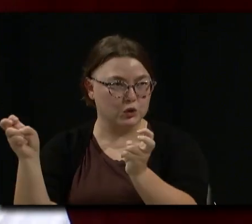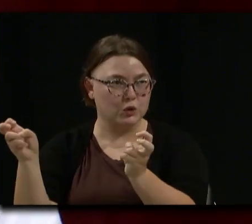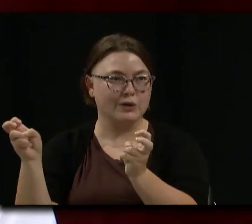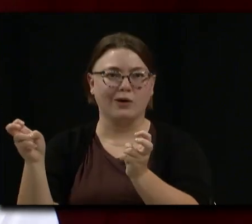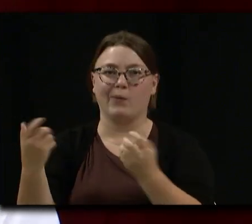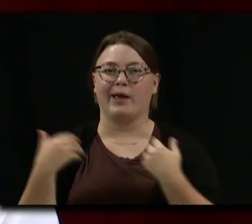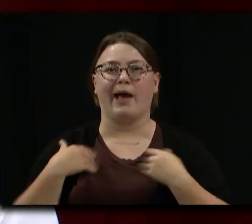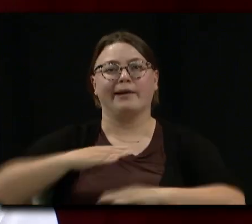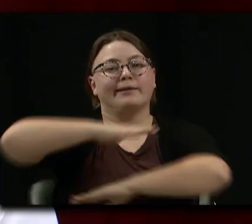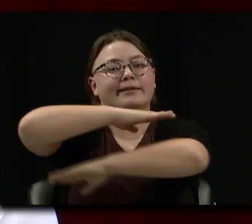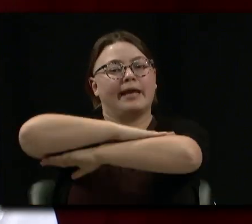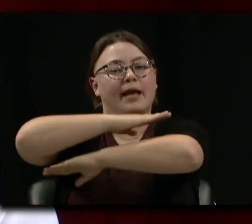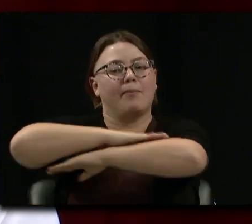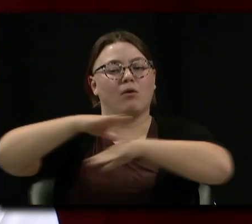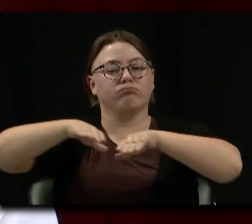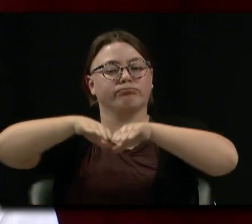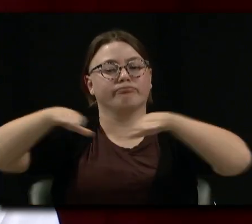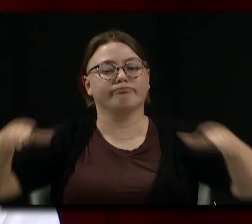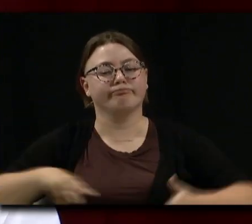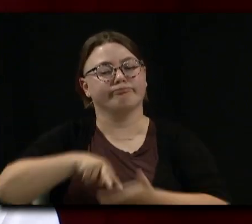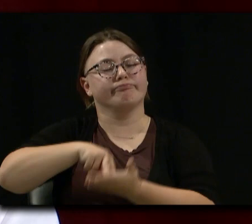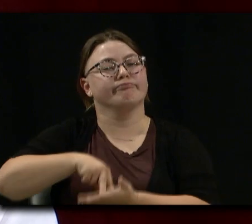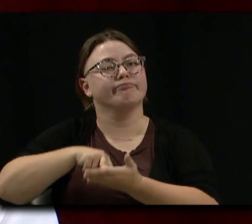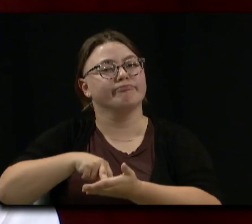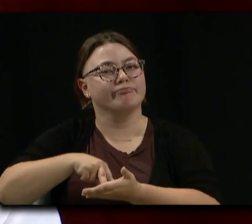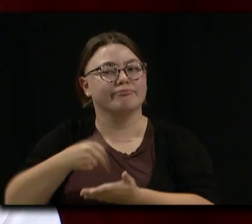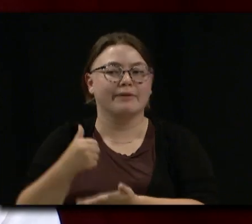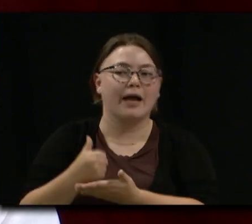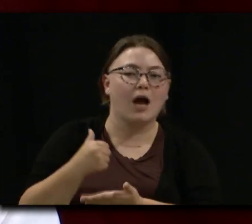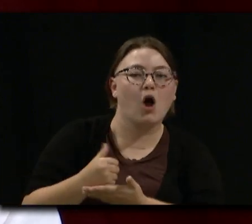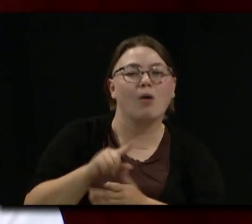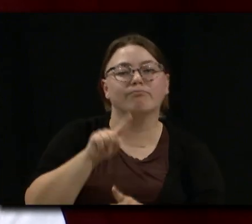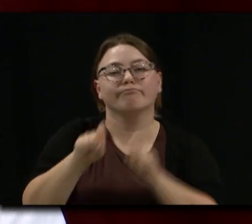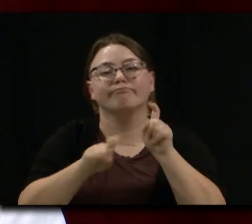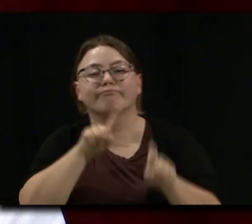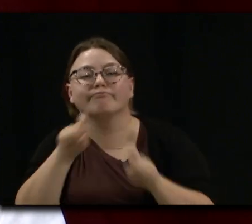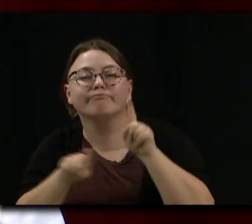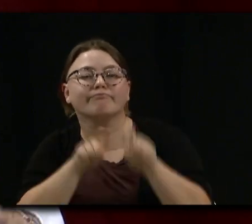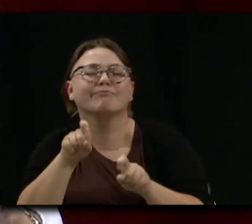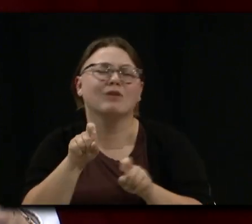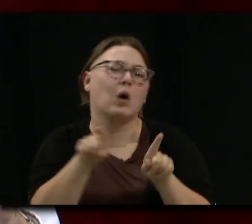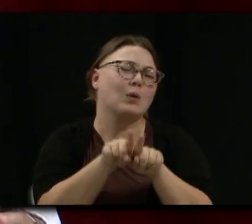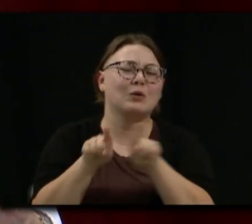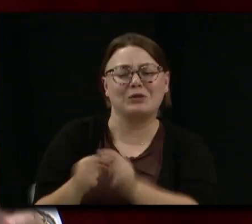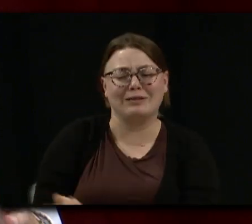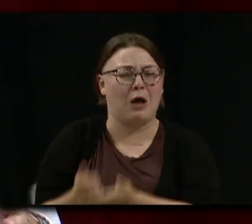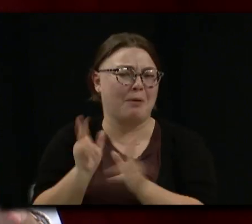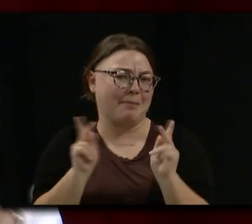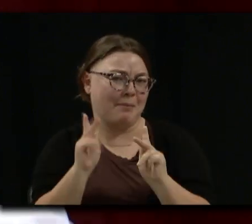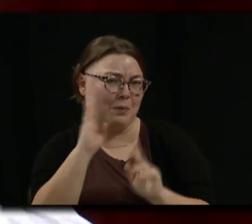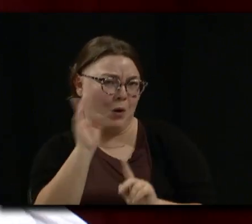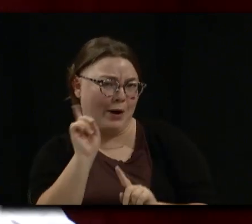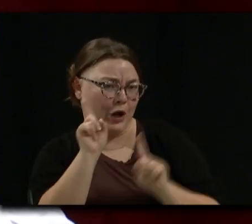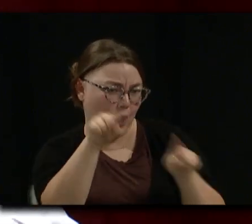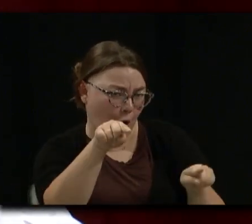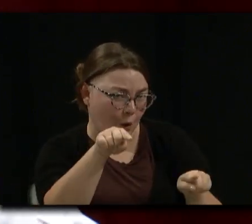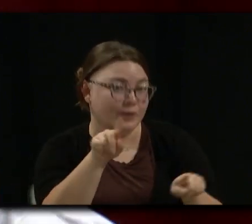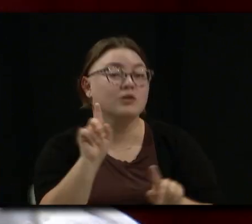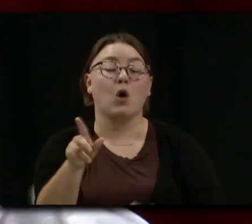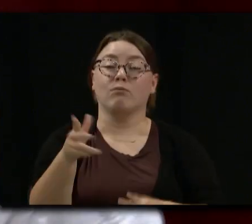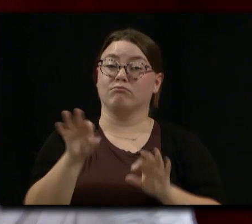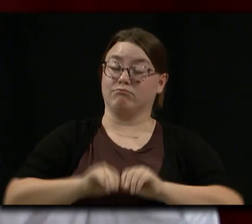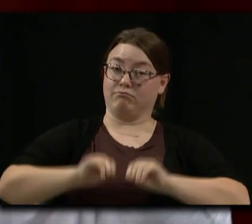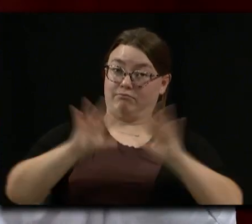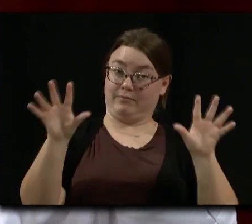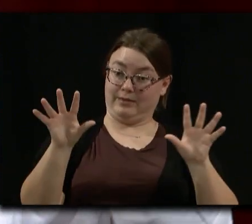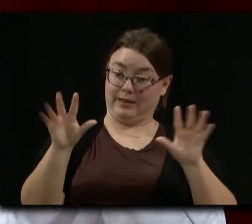or stood at the table and answered questions, but also tried just to be helpful. What I loved about the Board of Elections building, you park for free, and